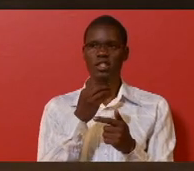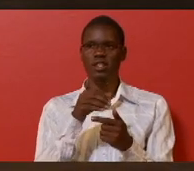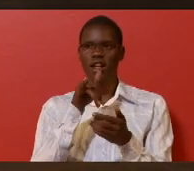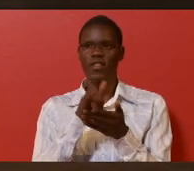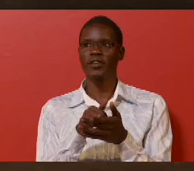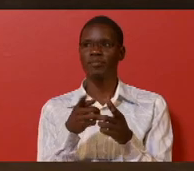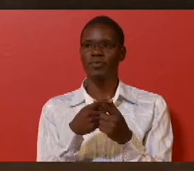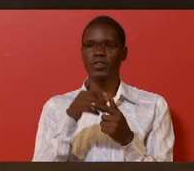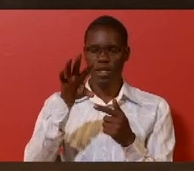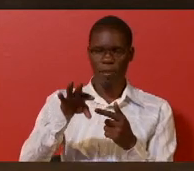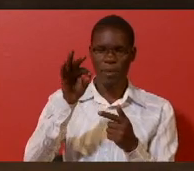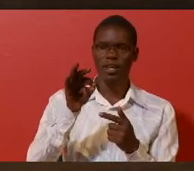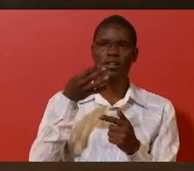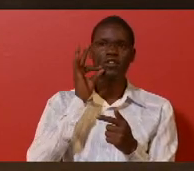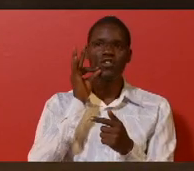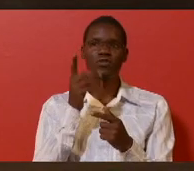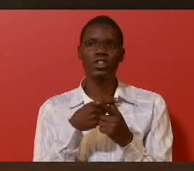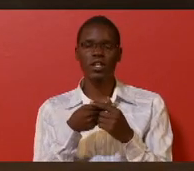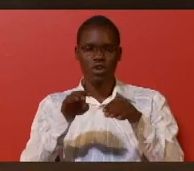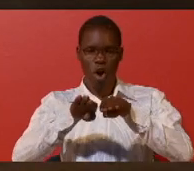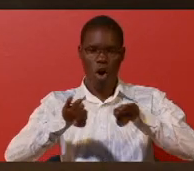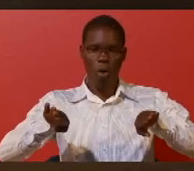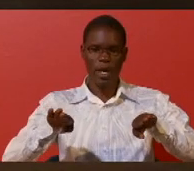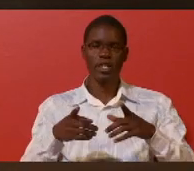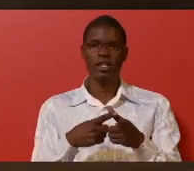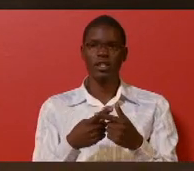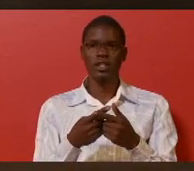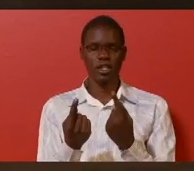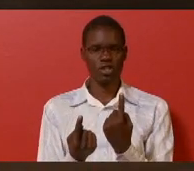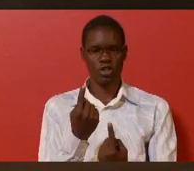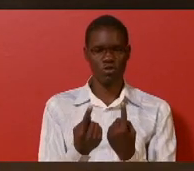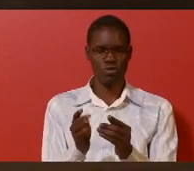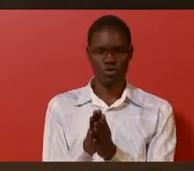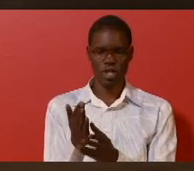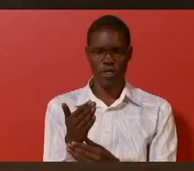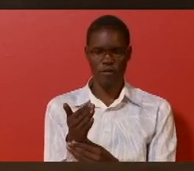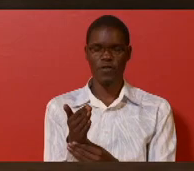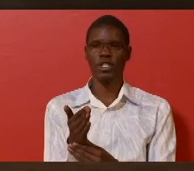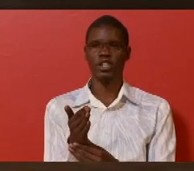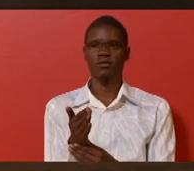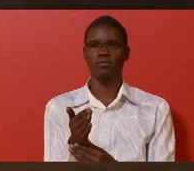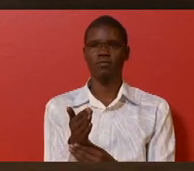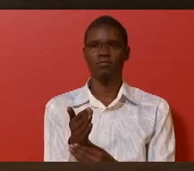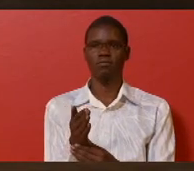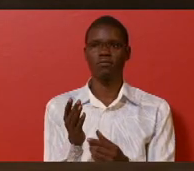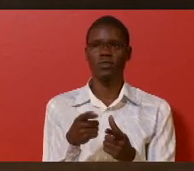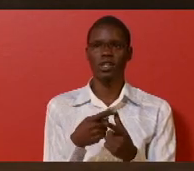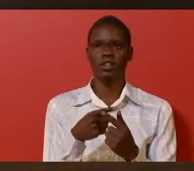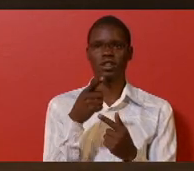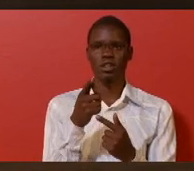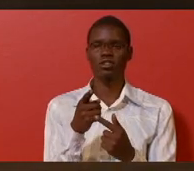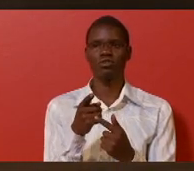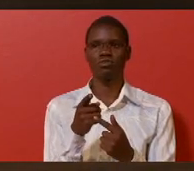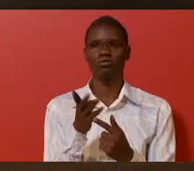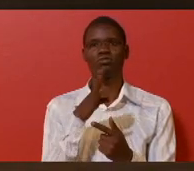the tree and you pick the fruit and you open it and you cook it with fish, you die.